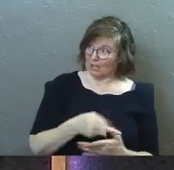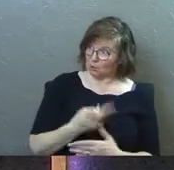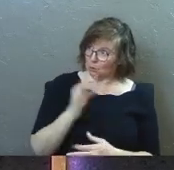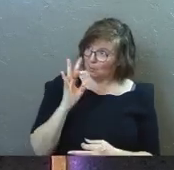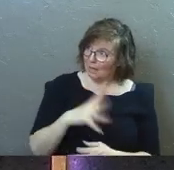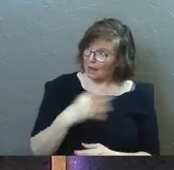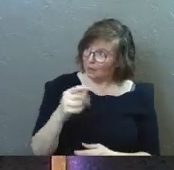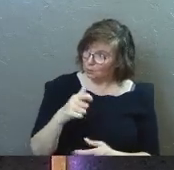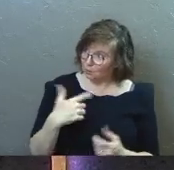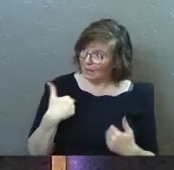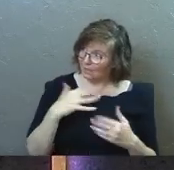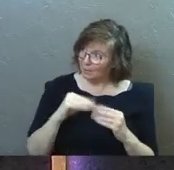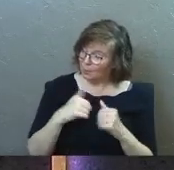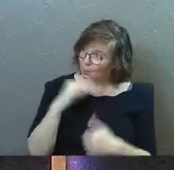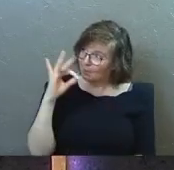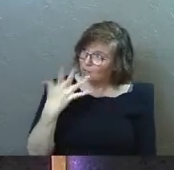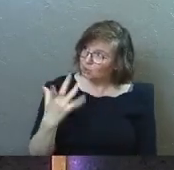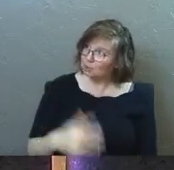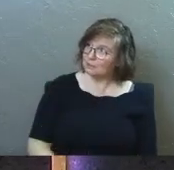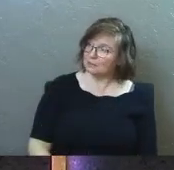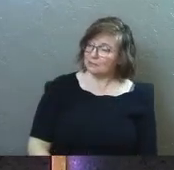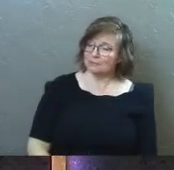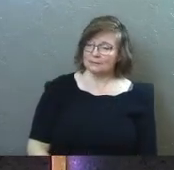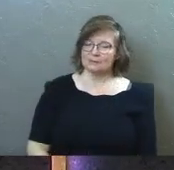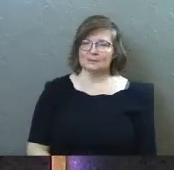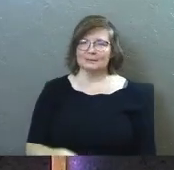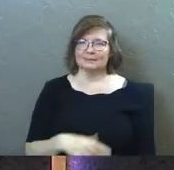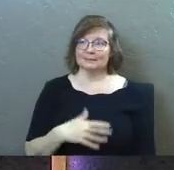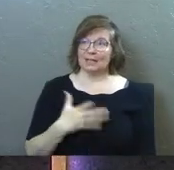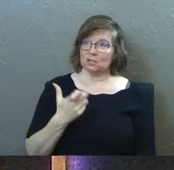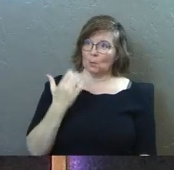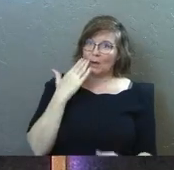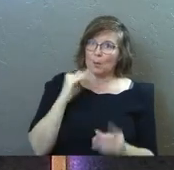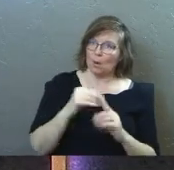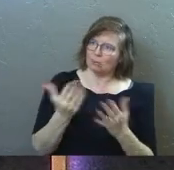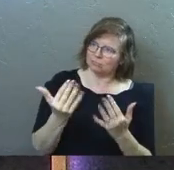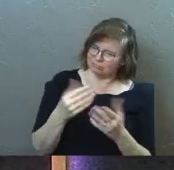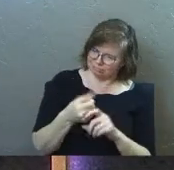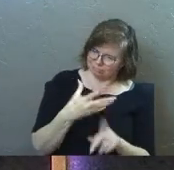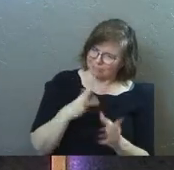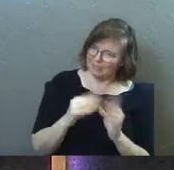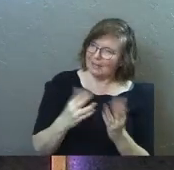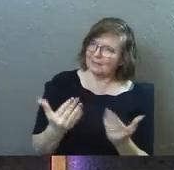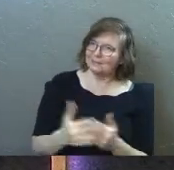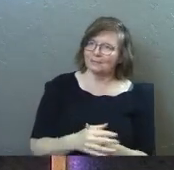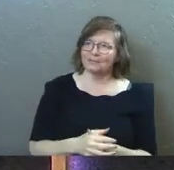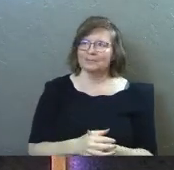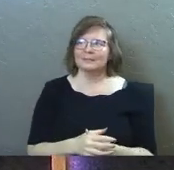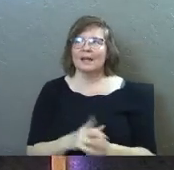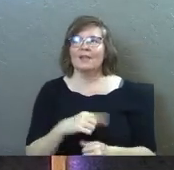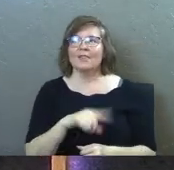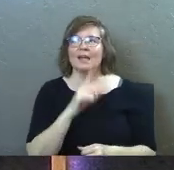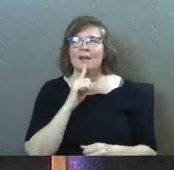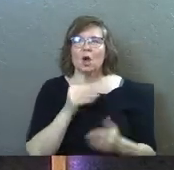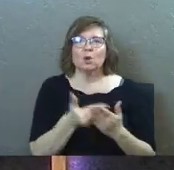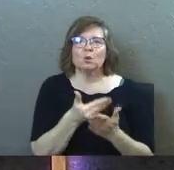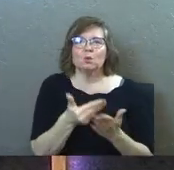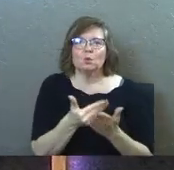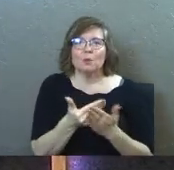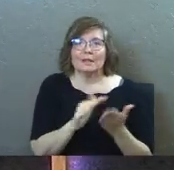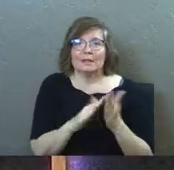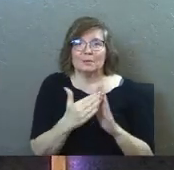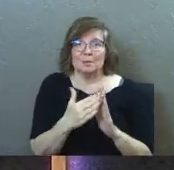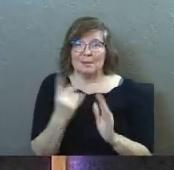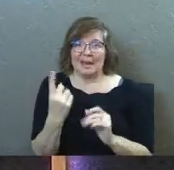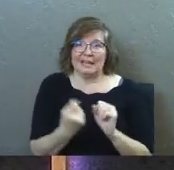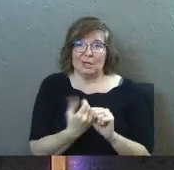two pastors out so you can have a meeting with pastors? And then she wants to know more, And they are brand new in this